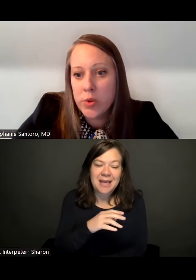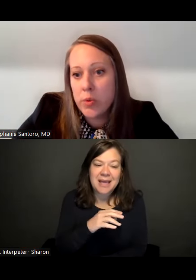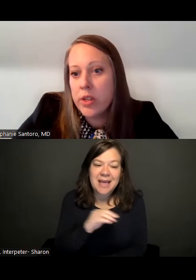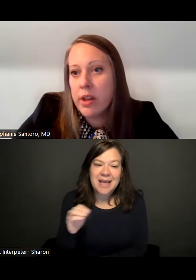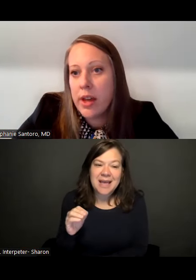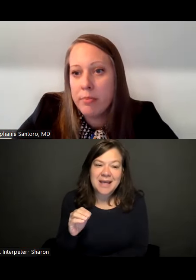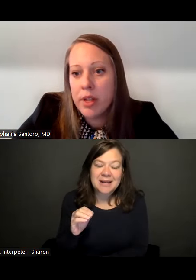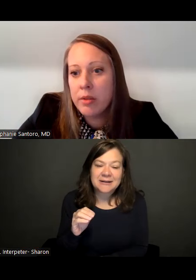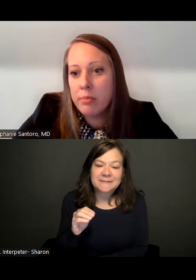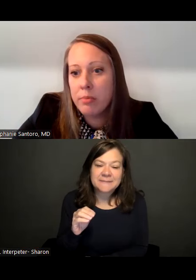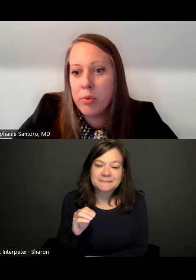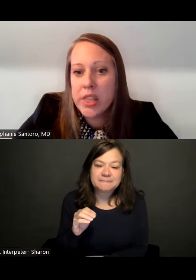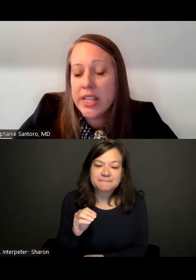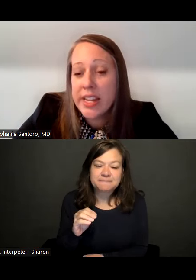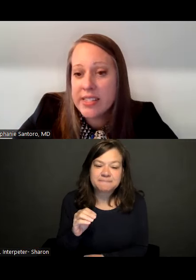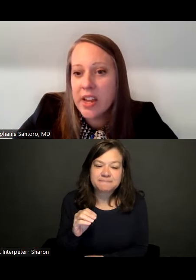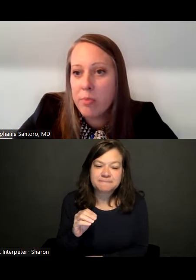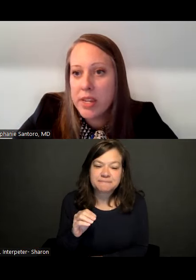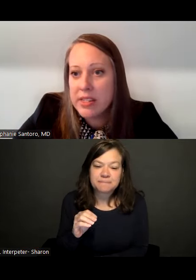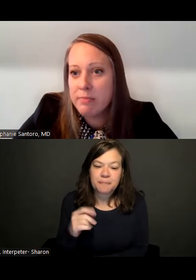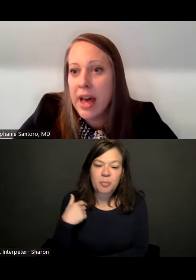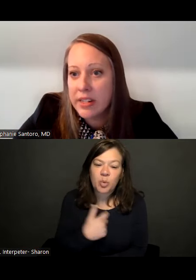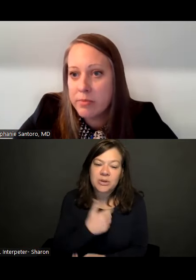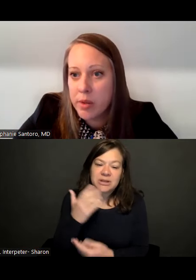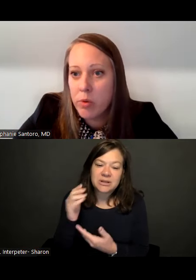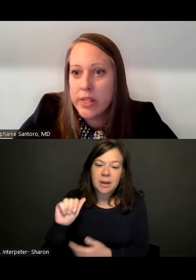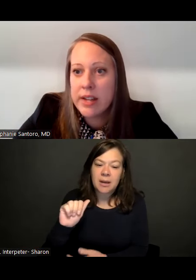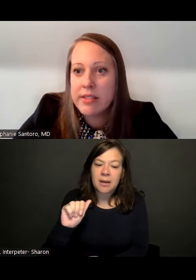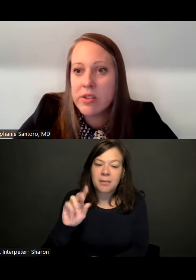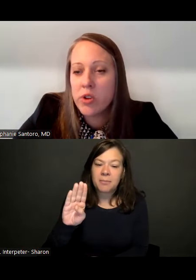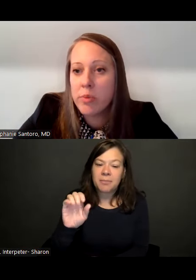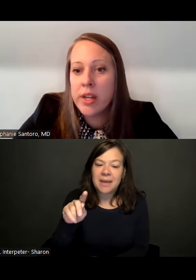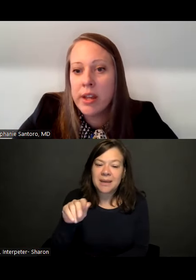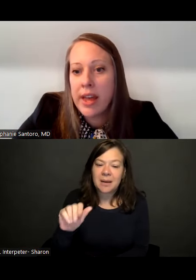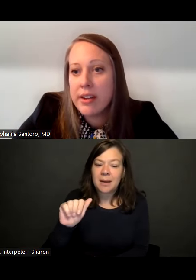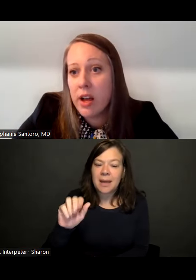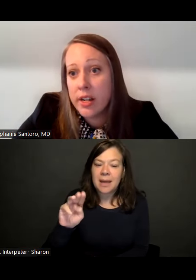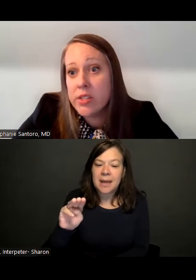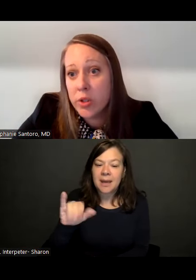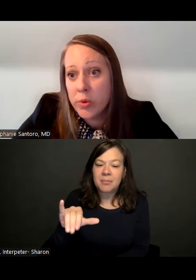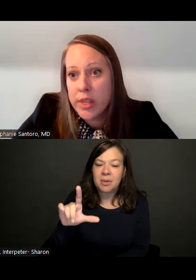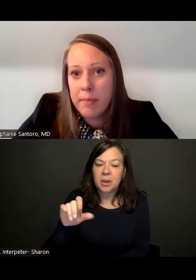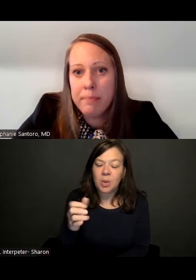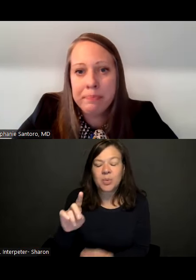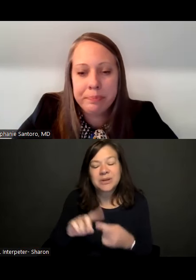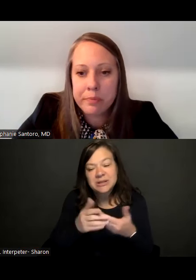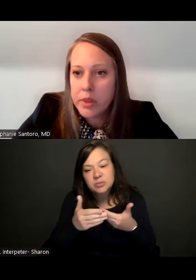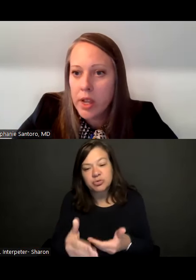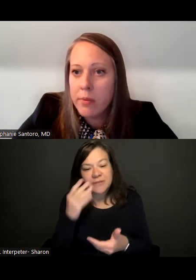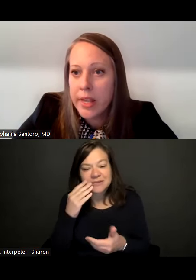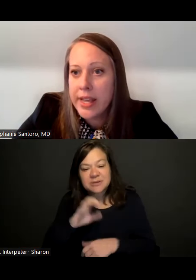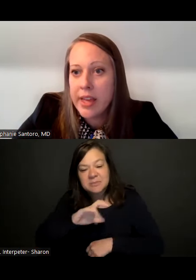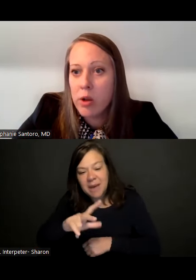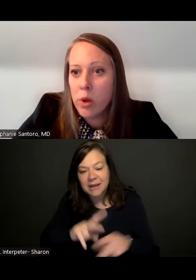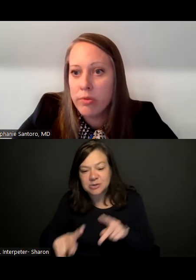need to bring the latest therapies back to people with Down syndrome and not exclude them.